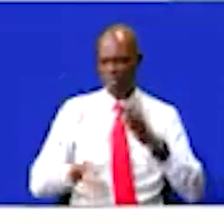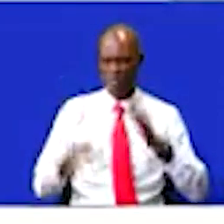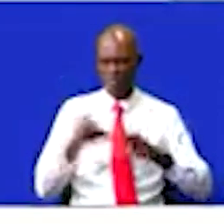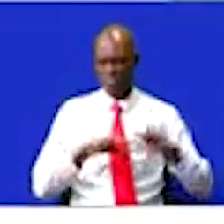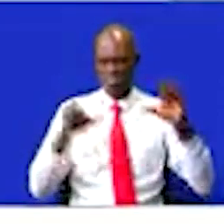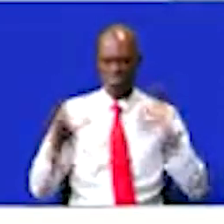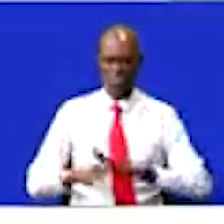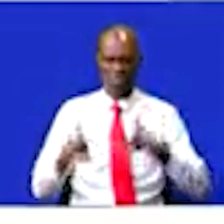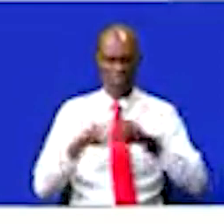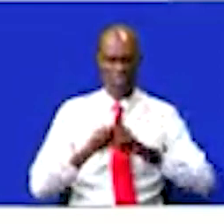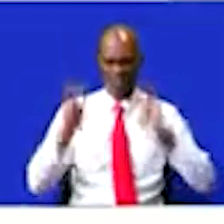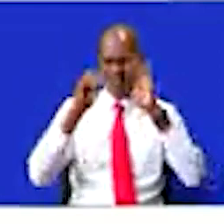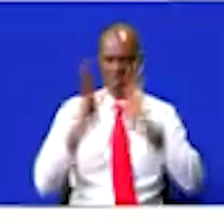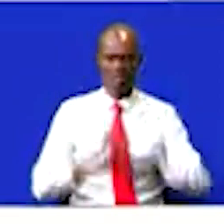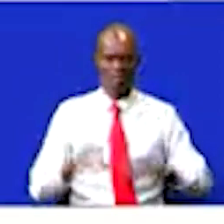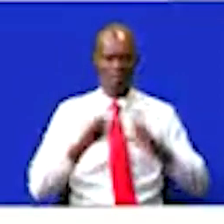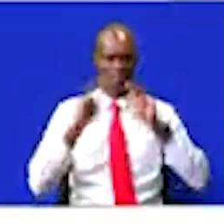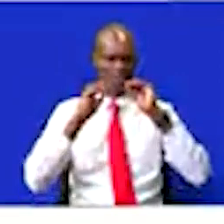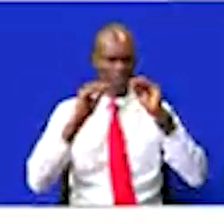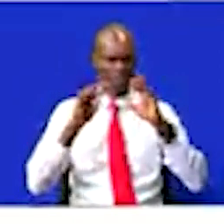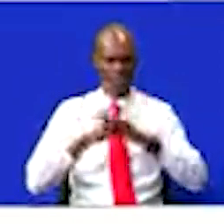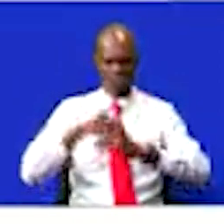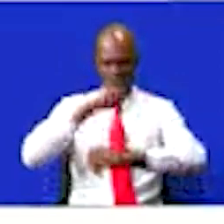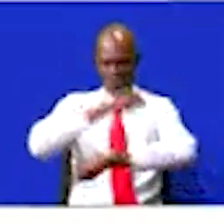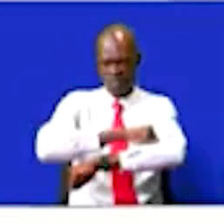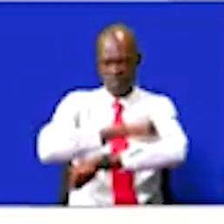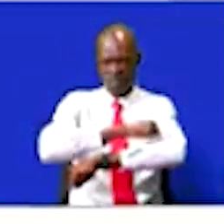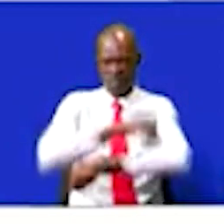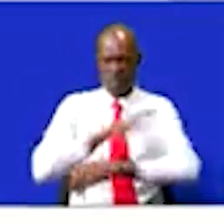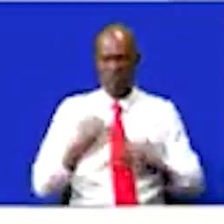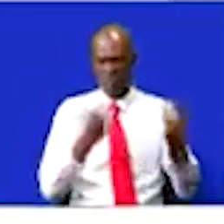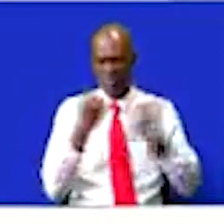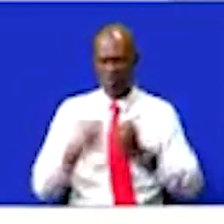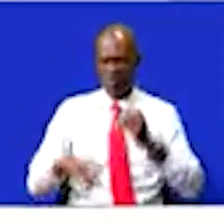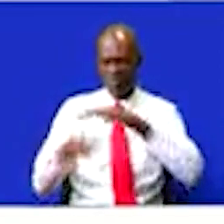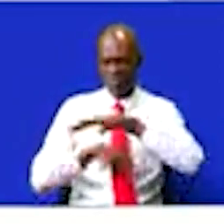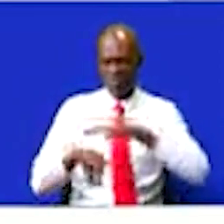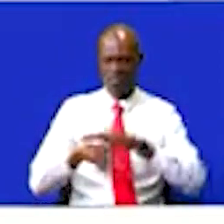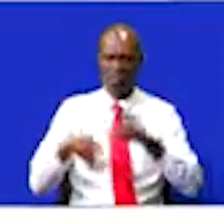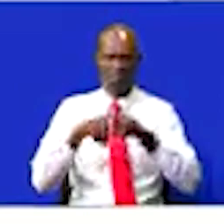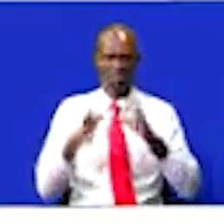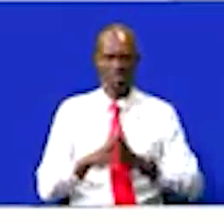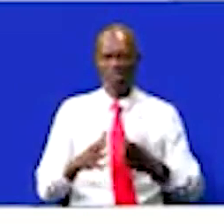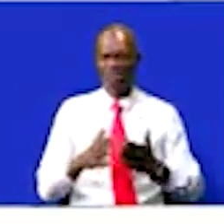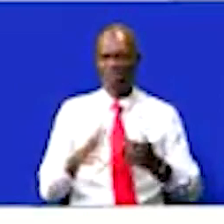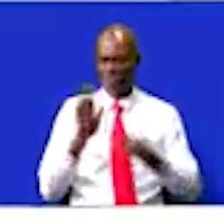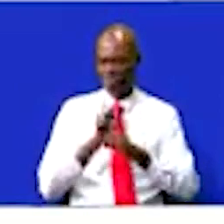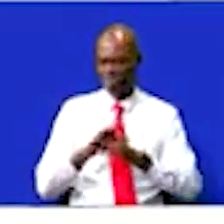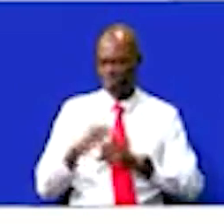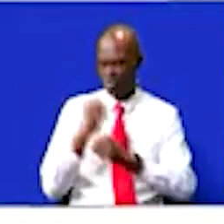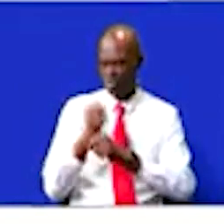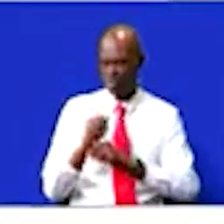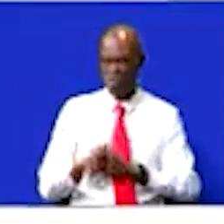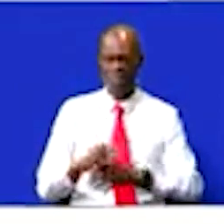kasandogi kaka jopuonje mapuonjo e sikundego mago mag nasari. Negimedo ni thothgi osebedo katiyo kuom thuolo mano